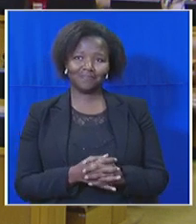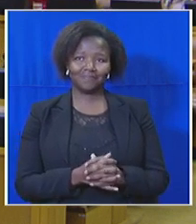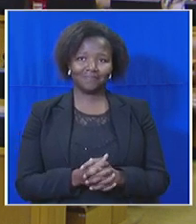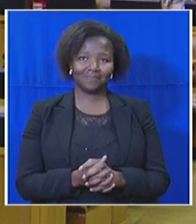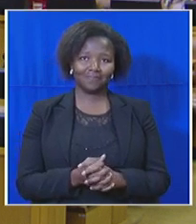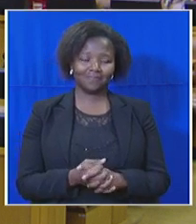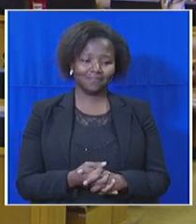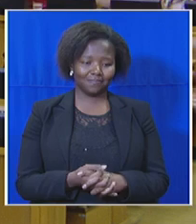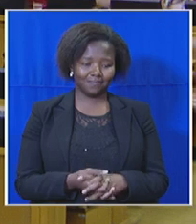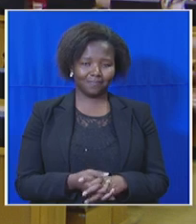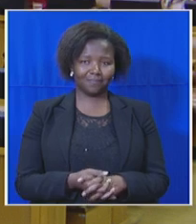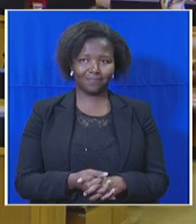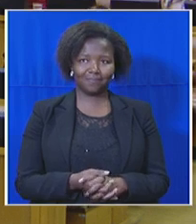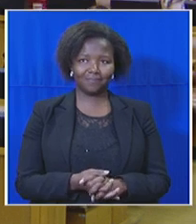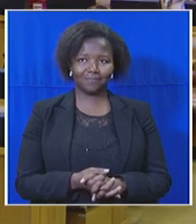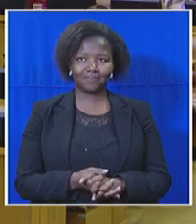Yes, honorable. Yes, honorable member.